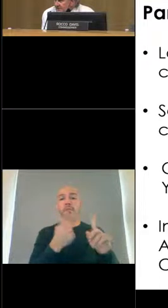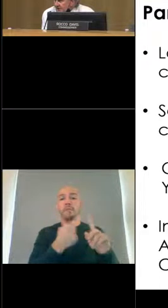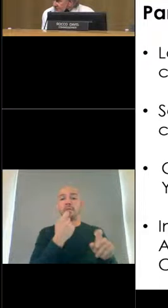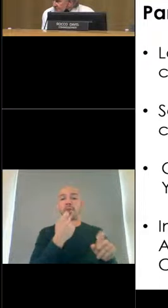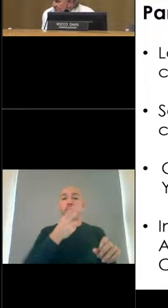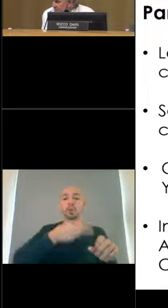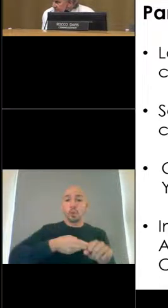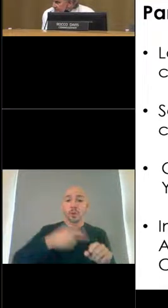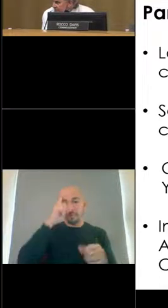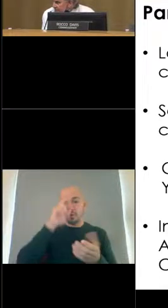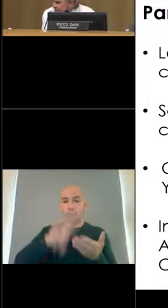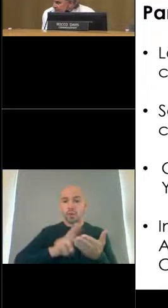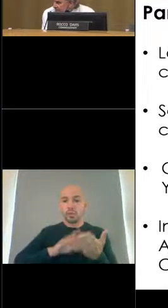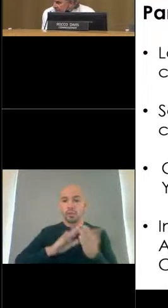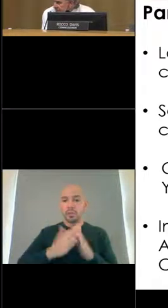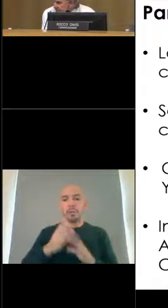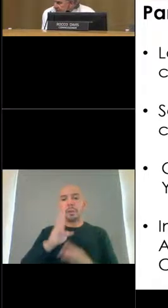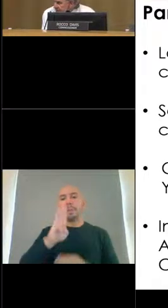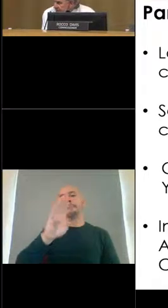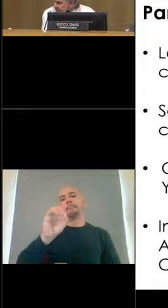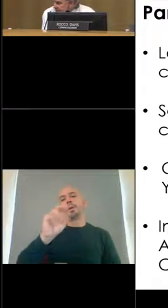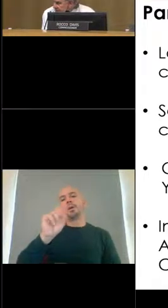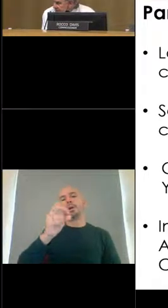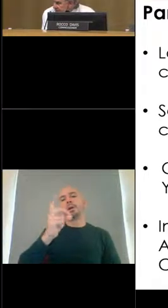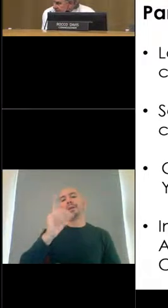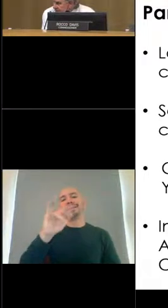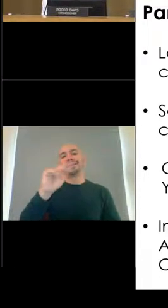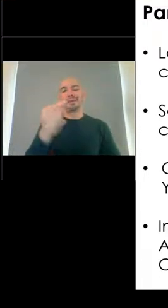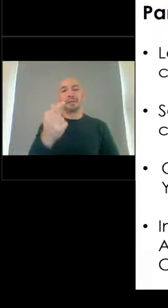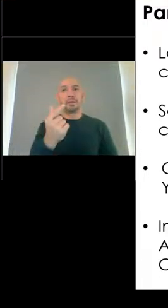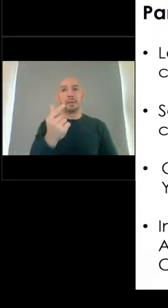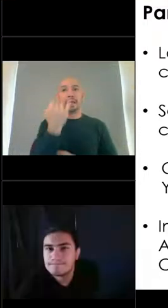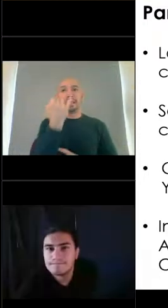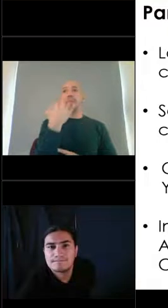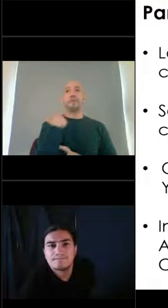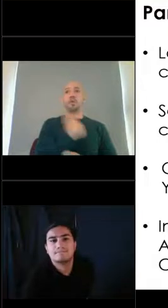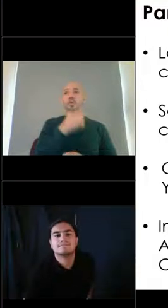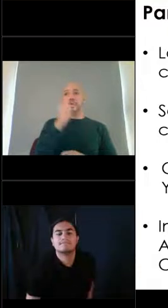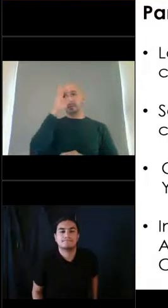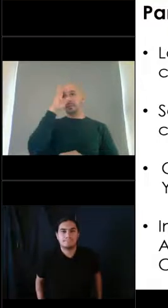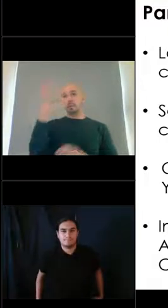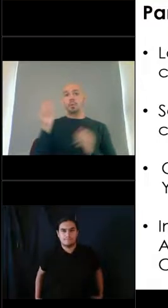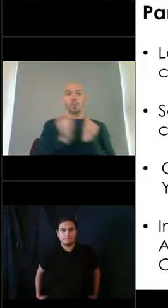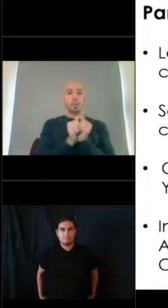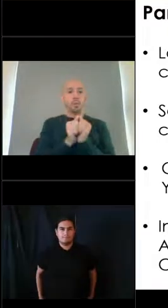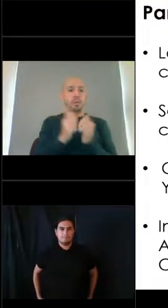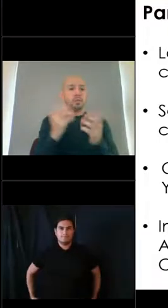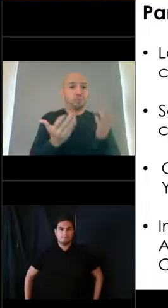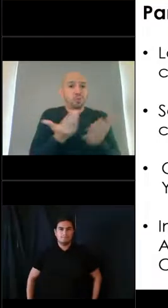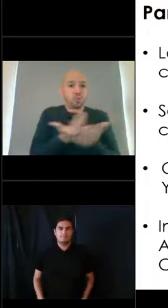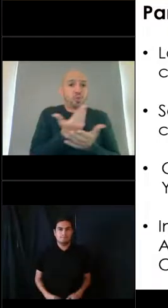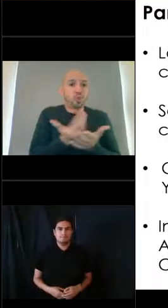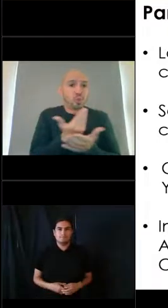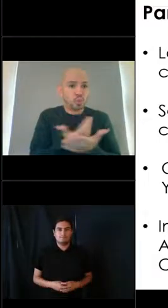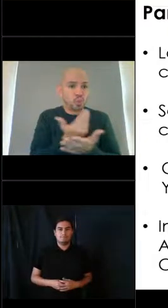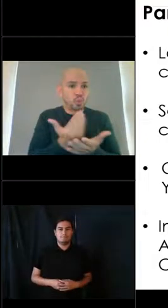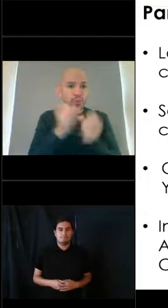subsidized program to help um i mean we have them through our